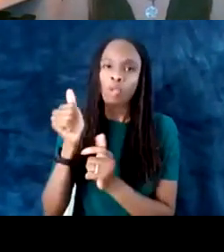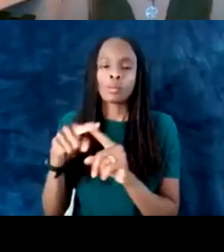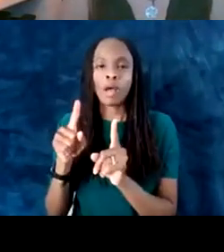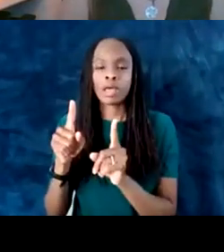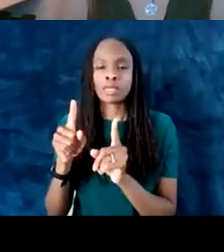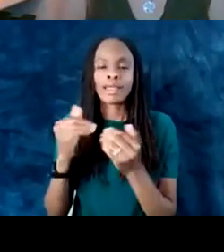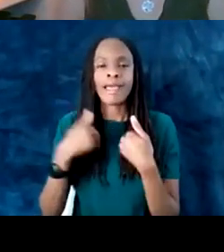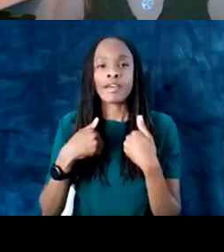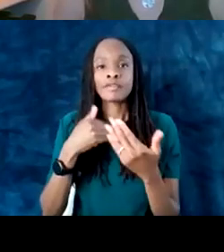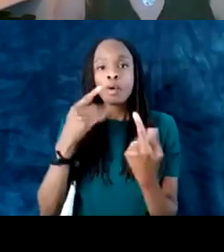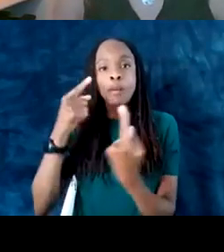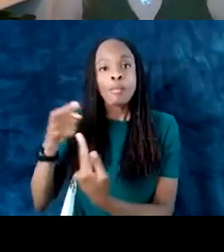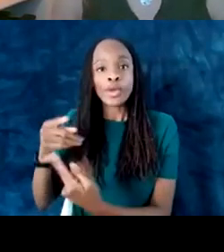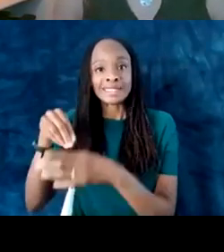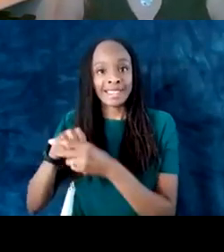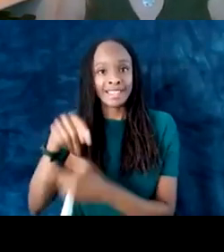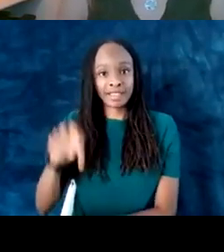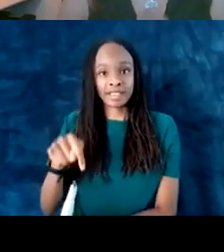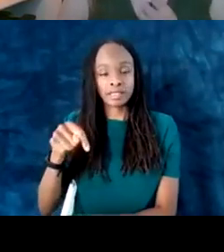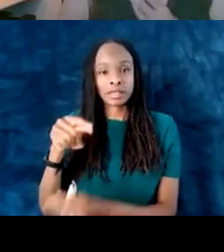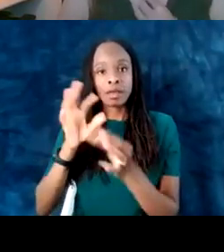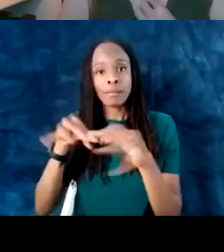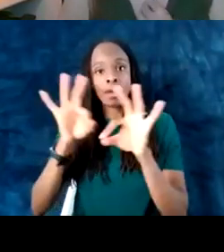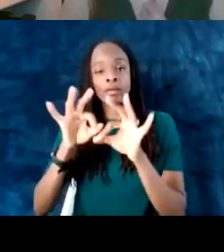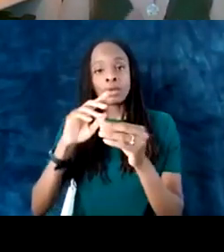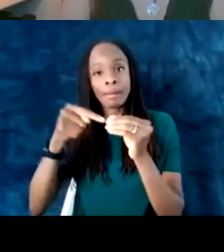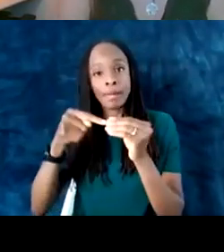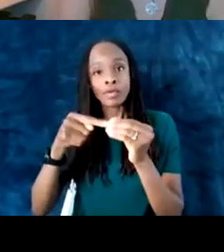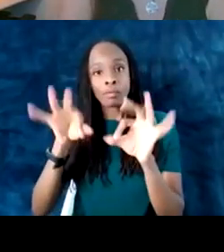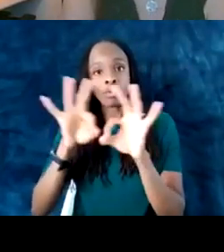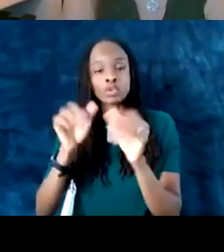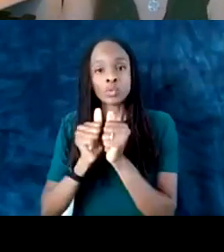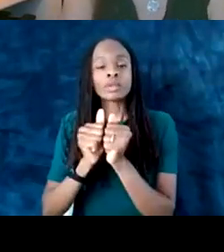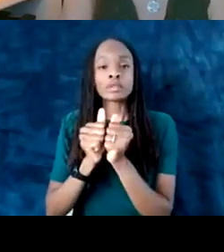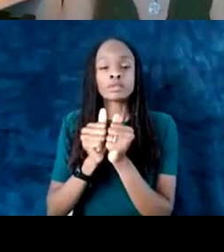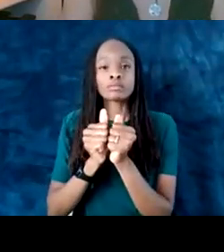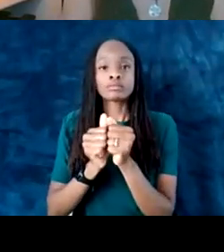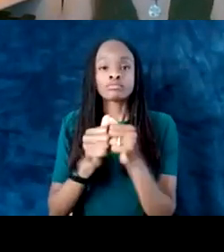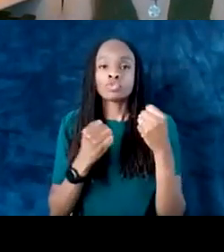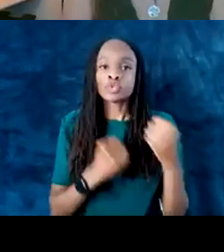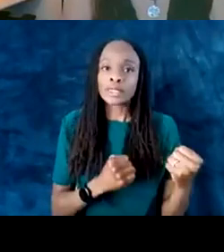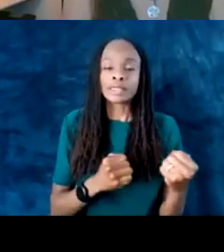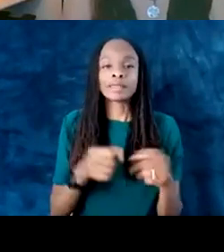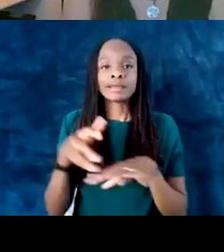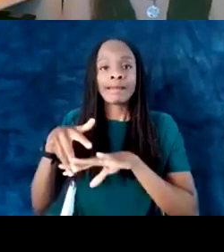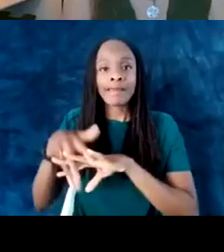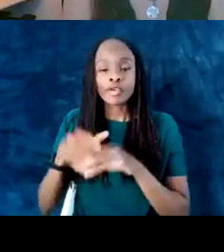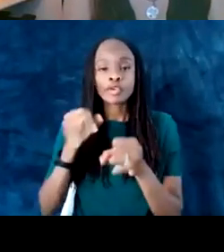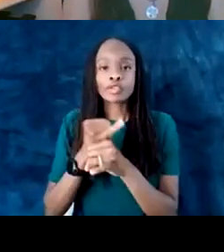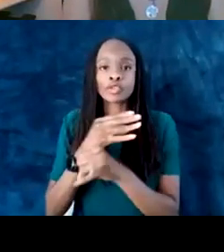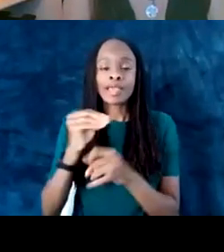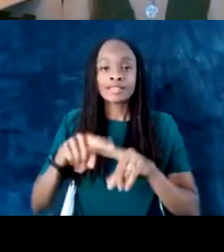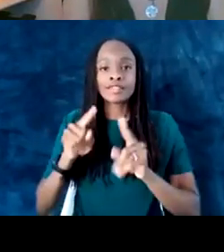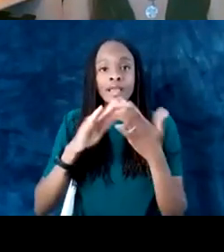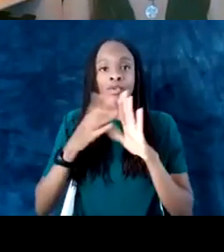points that within this about the importance of strengthening anchor institutions in different communities that are outside